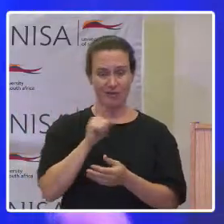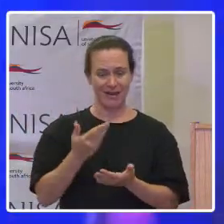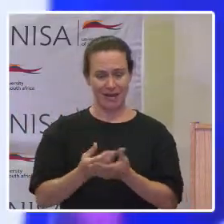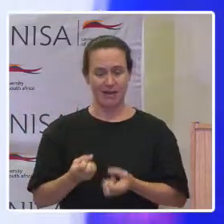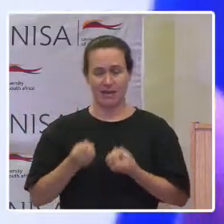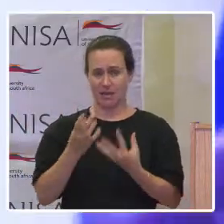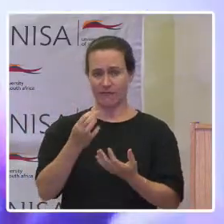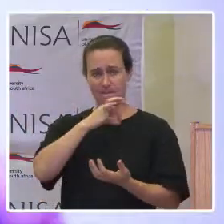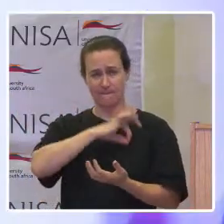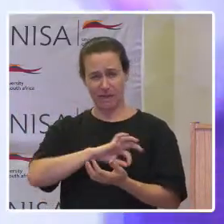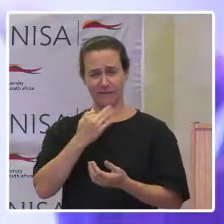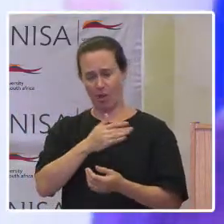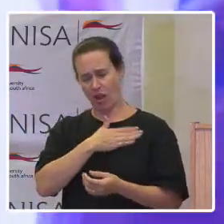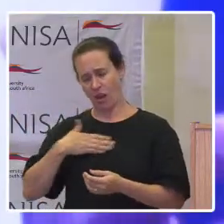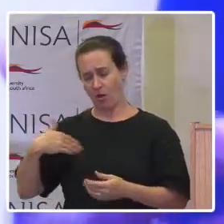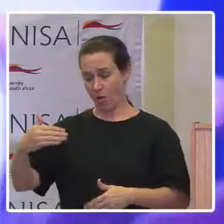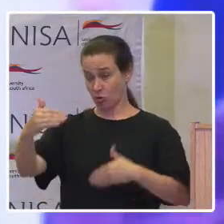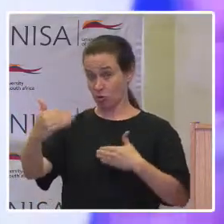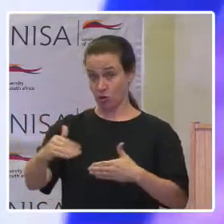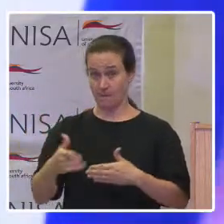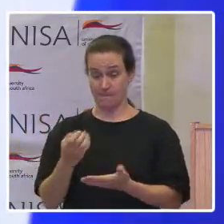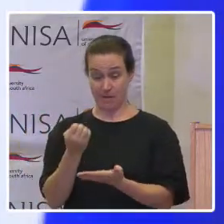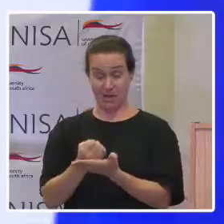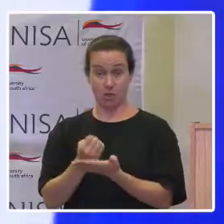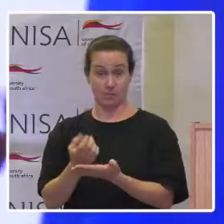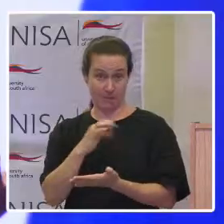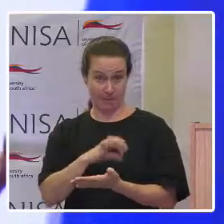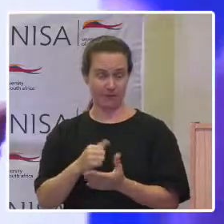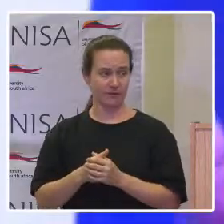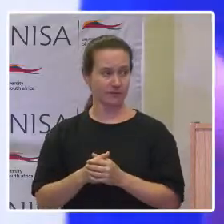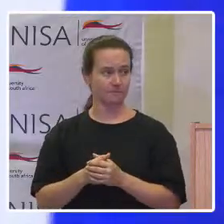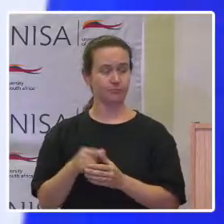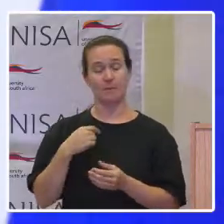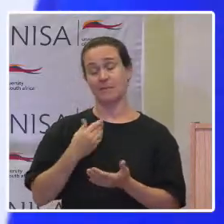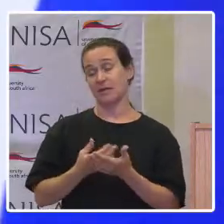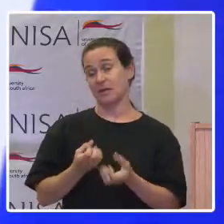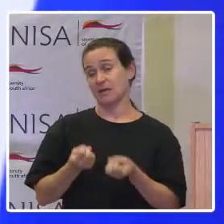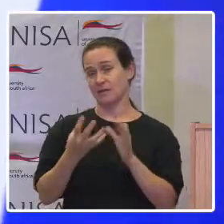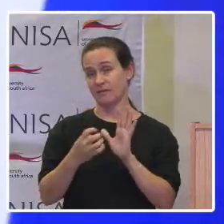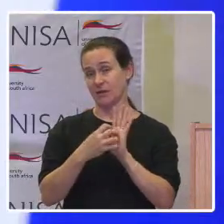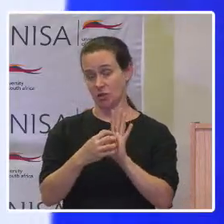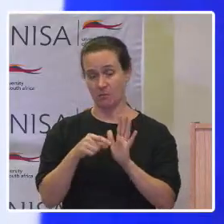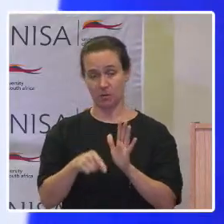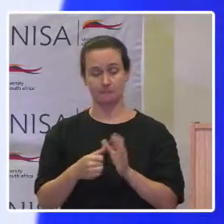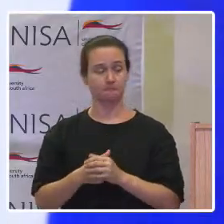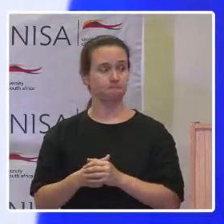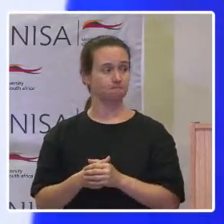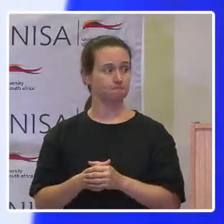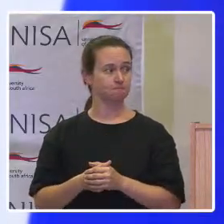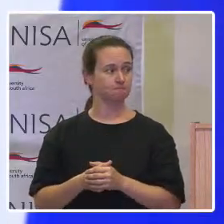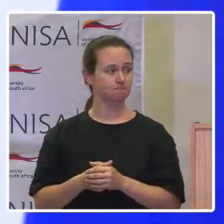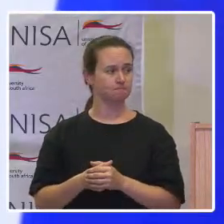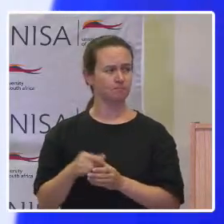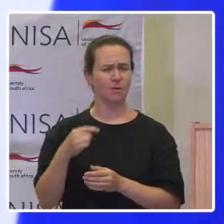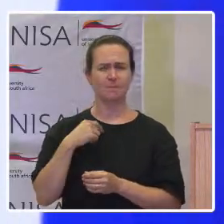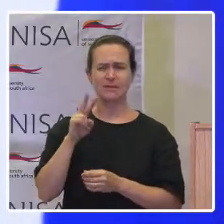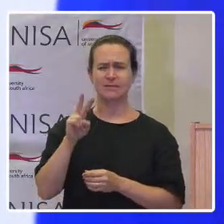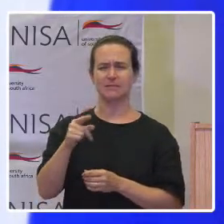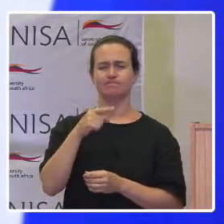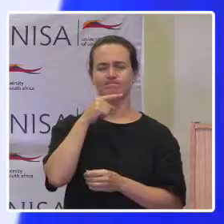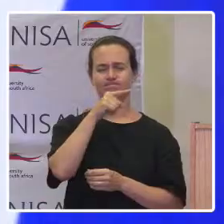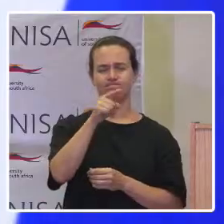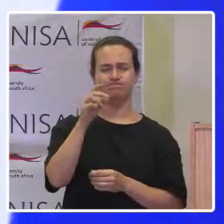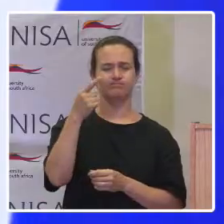are linked to long-term economic milestones. There's a case that I can share with us that I saw from Georgia,